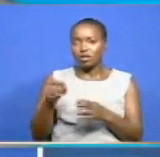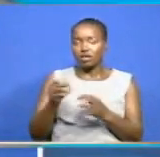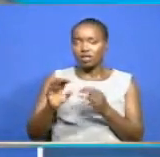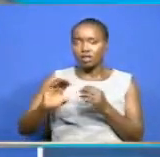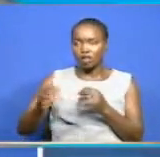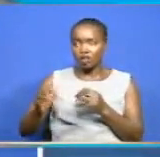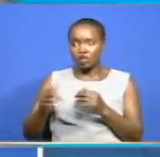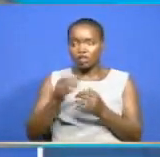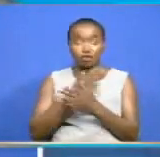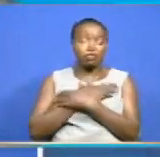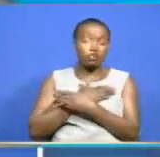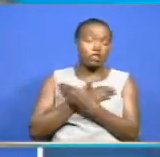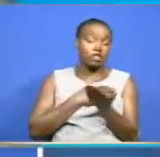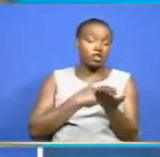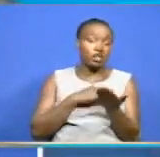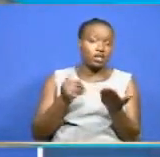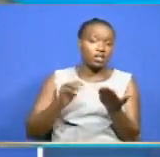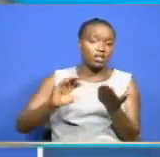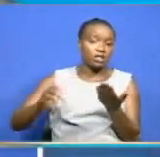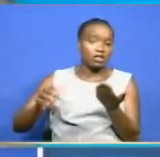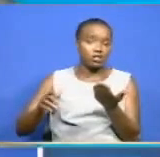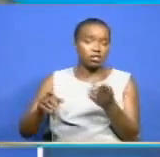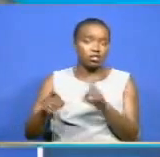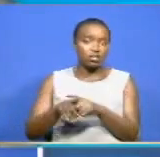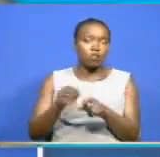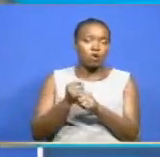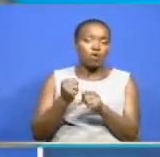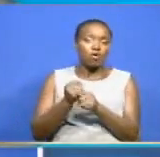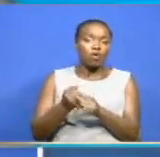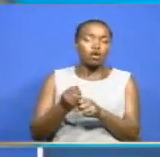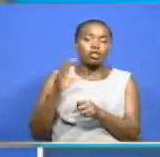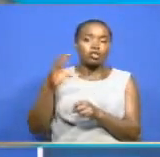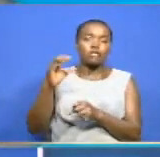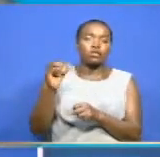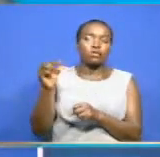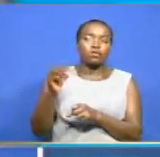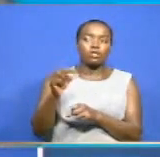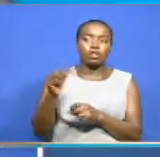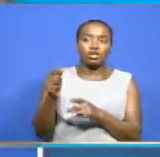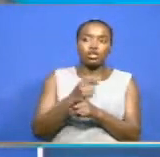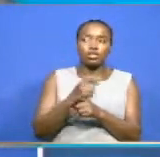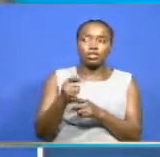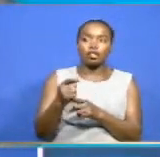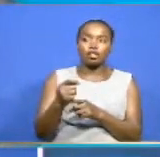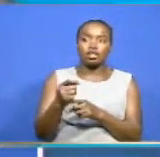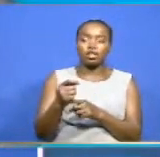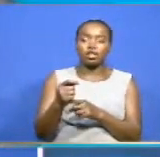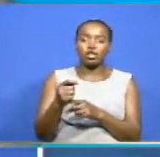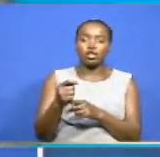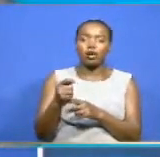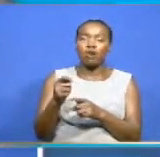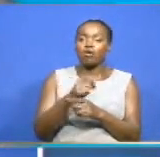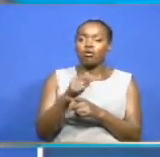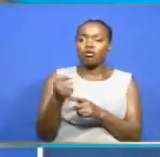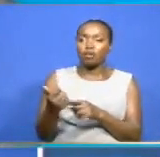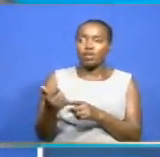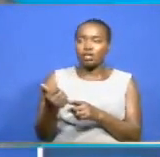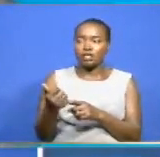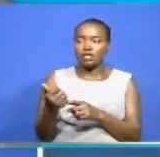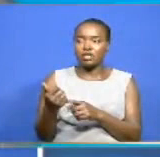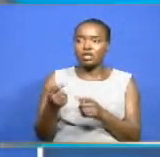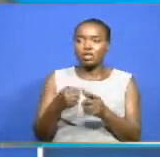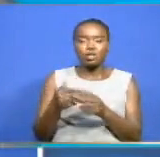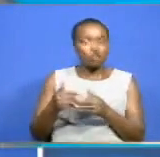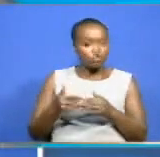I'm sure we have friends who are in other counties. And even as we work with the Council of Governors to do training of trainers, so that then we can